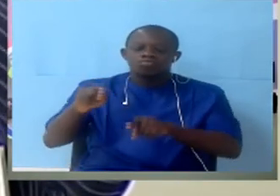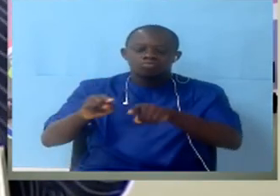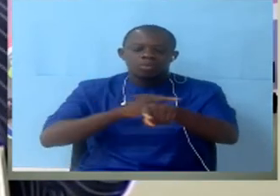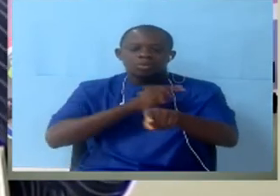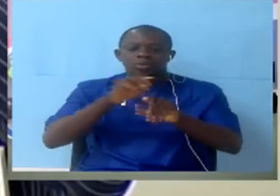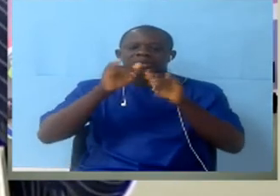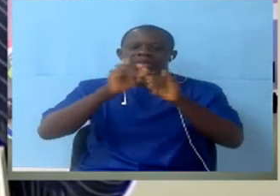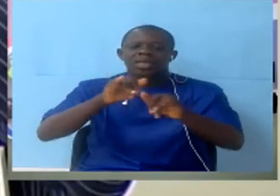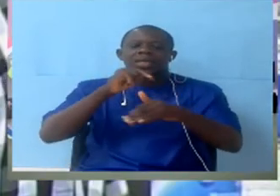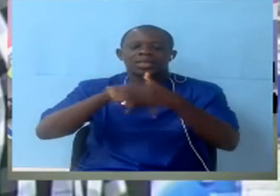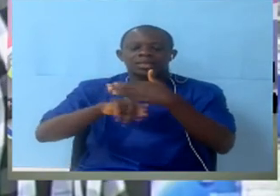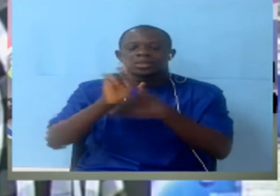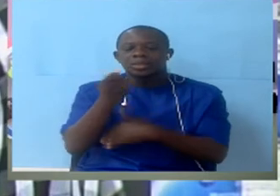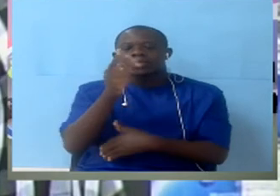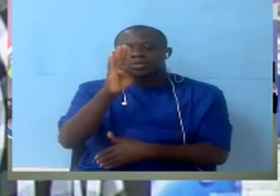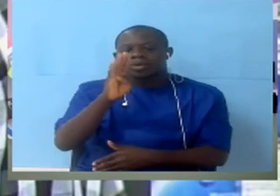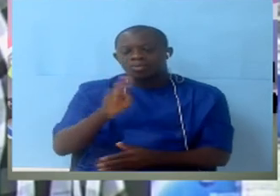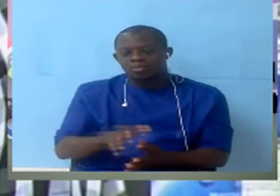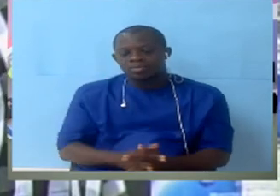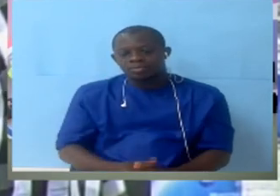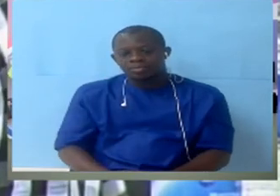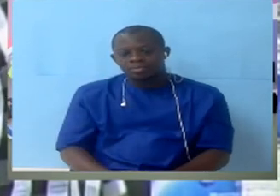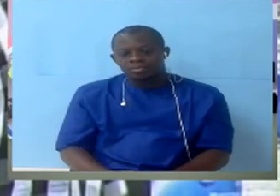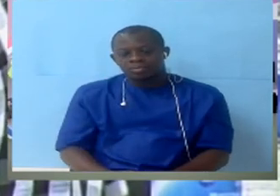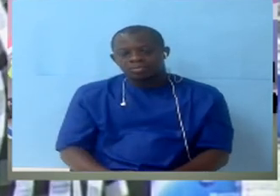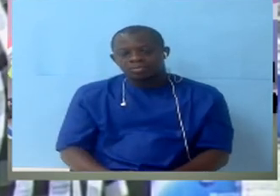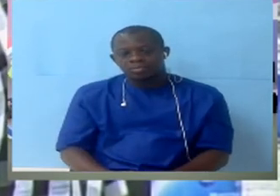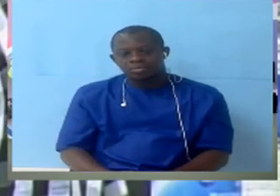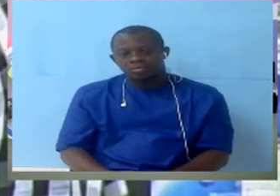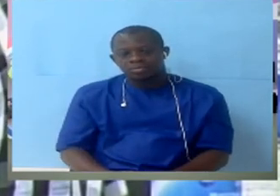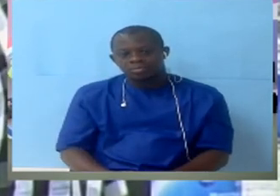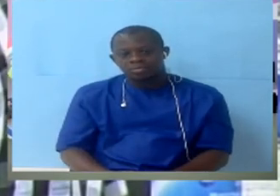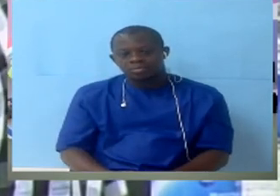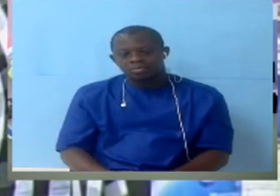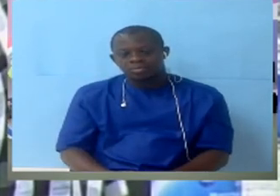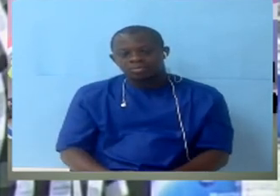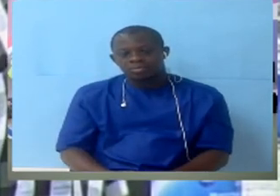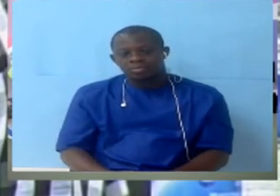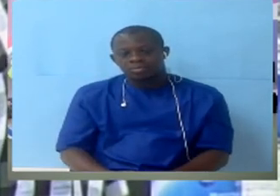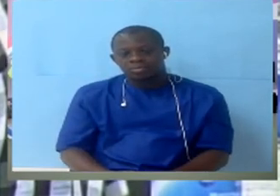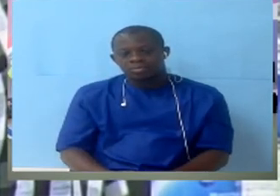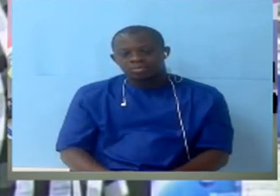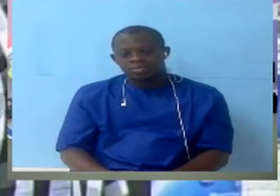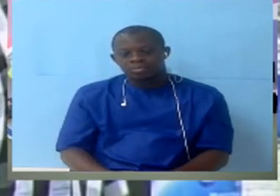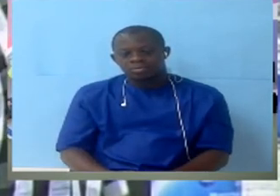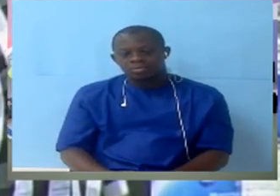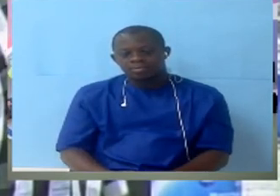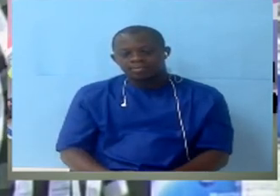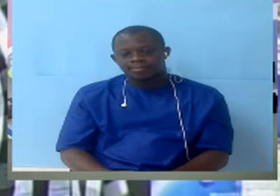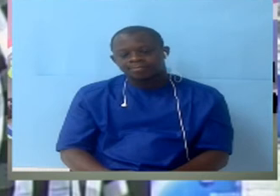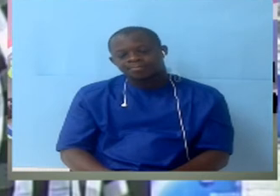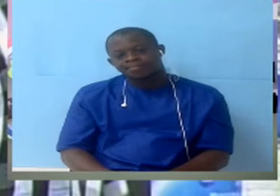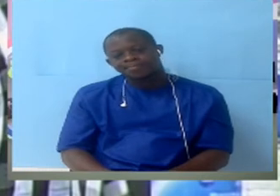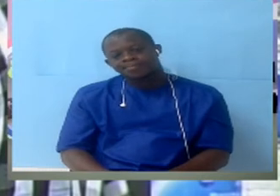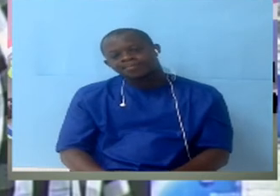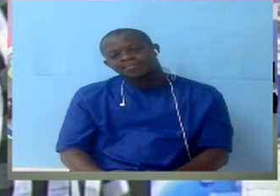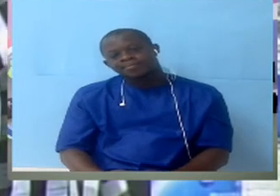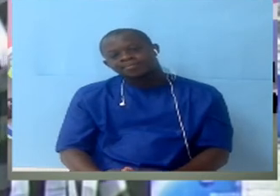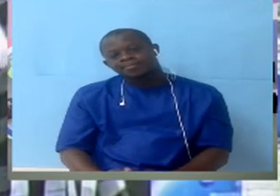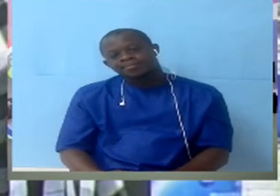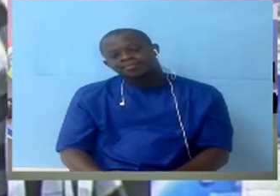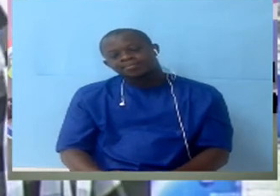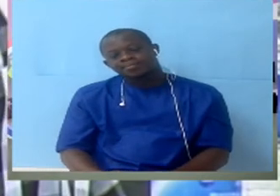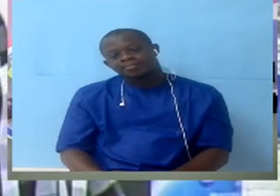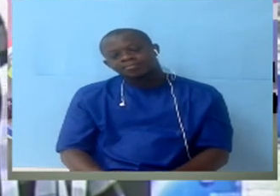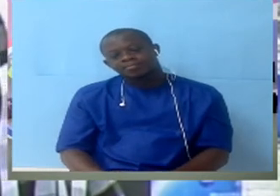raje fo wati jelu. Why am I in Saudi? Ni namso? Answer my question. Itar raje fo wati jelu. Sanje killing karifula karilulu karilulu. Saudi